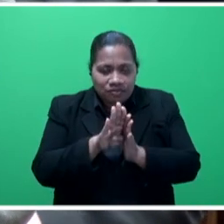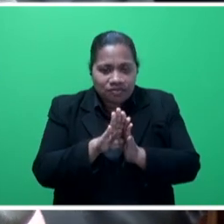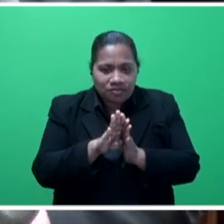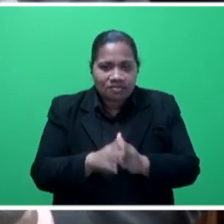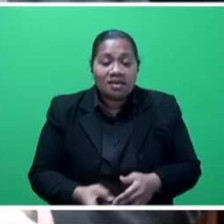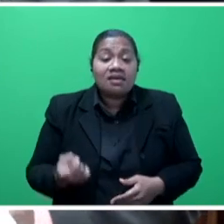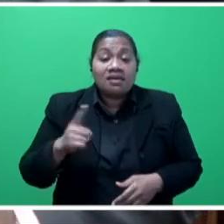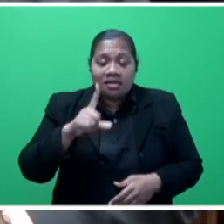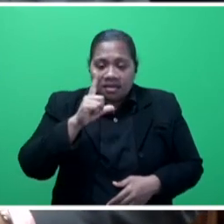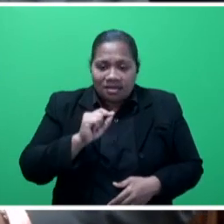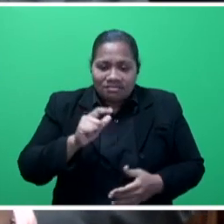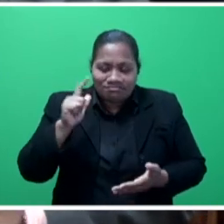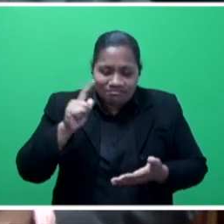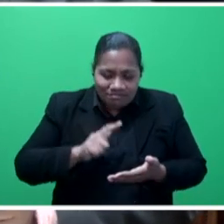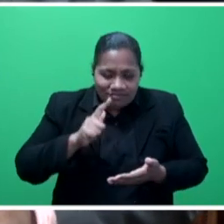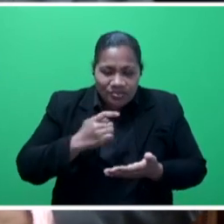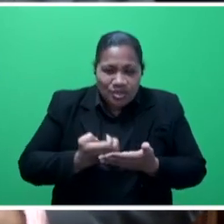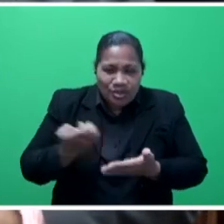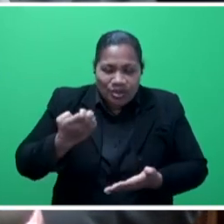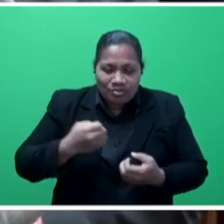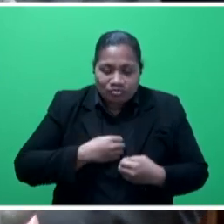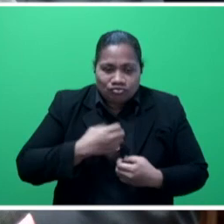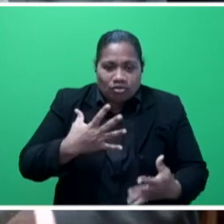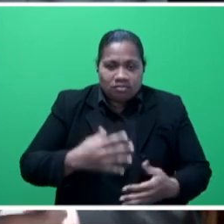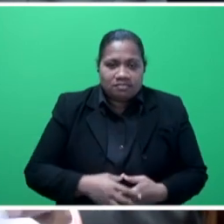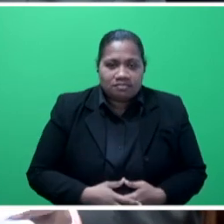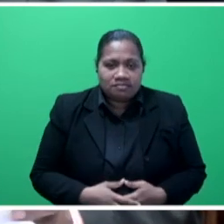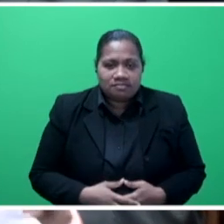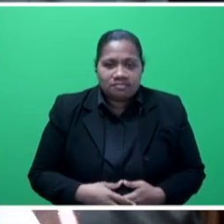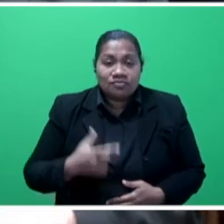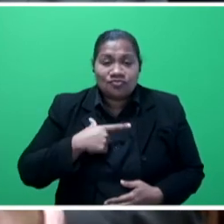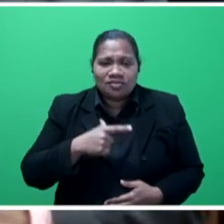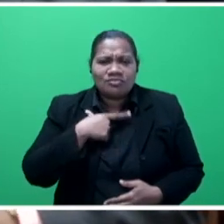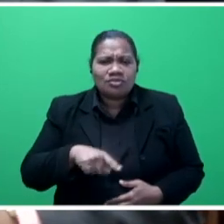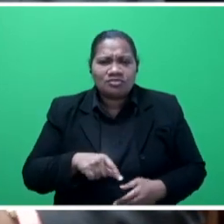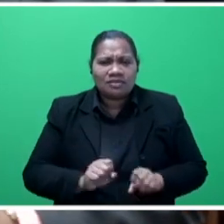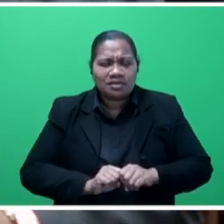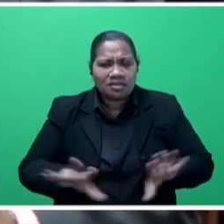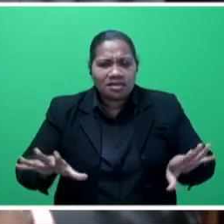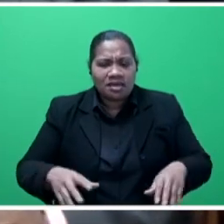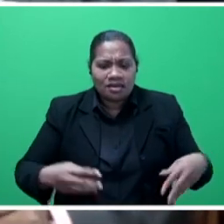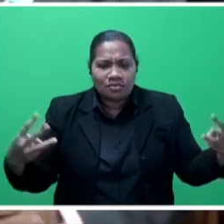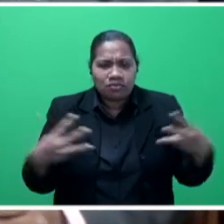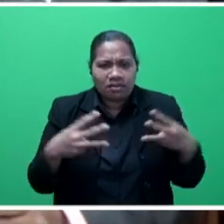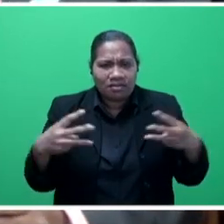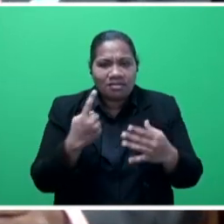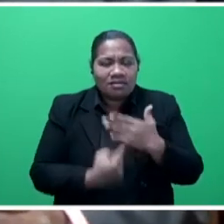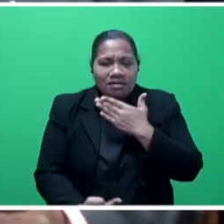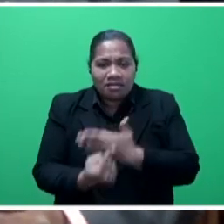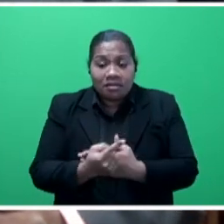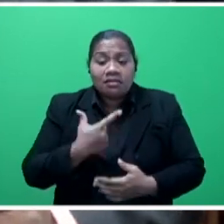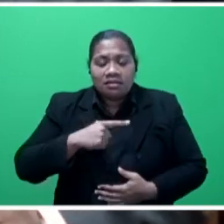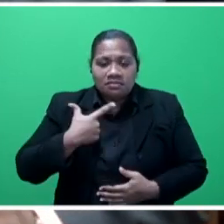shock caused by the COVID-19 pandemic and the war in Ukraine that has pushed up the price of